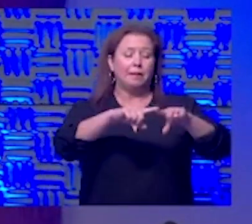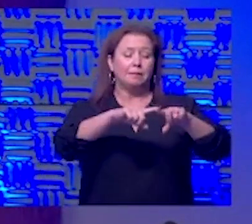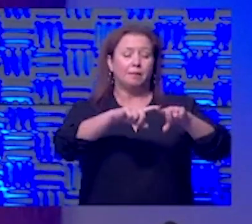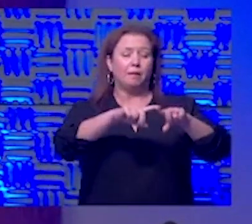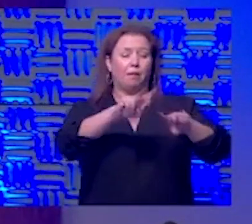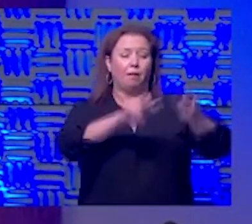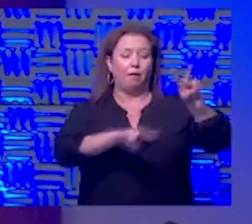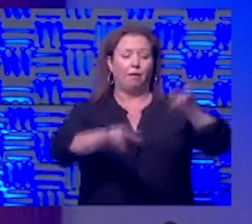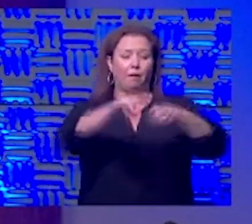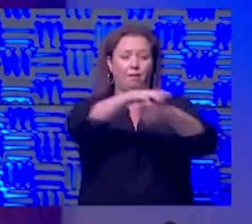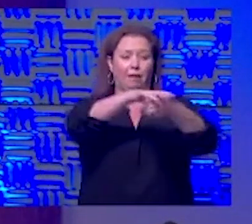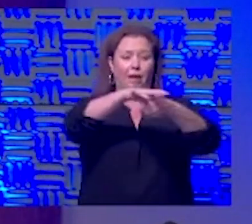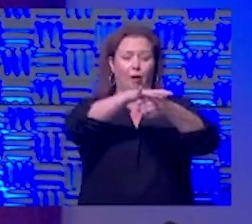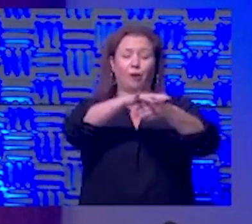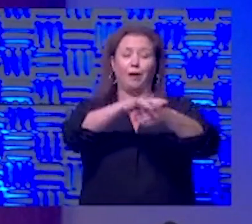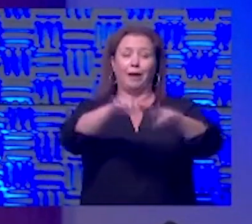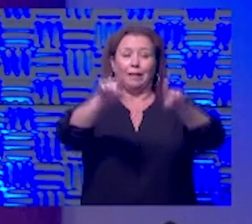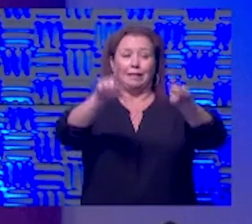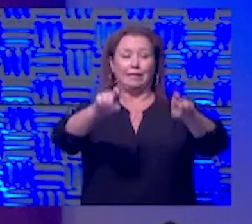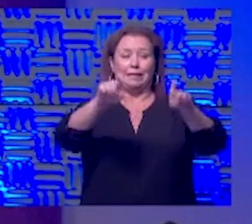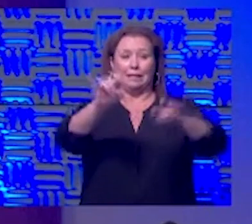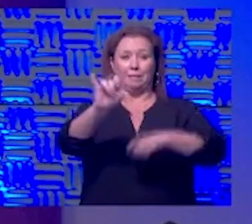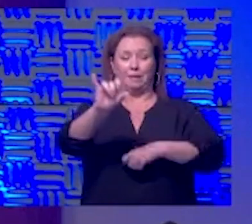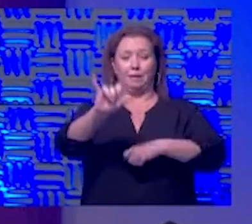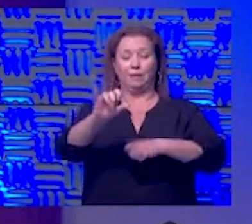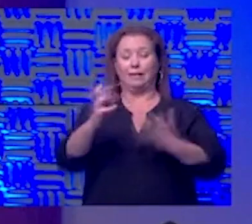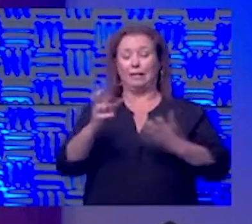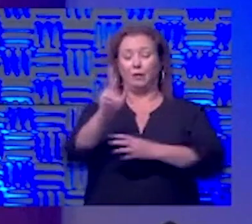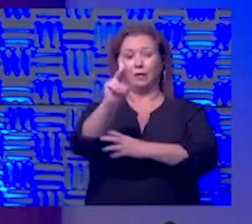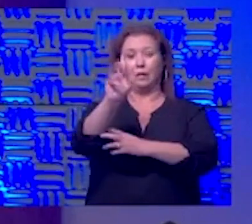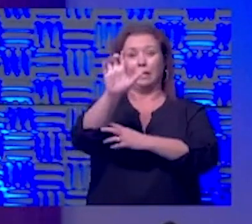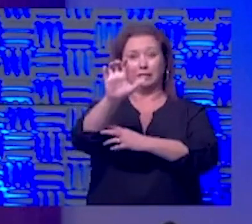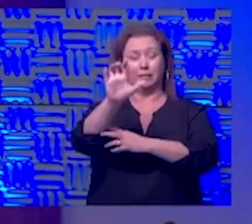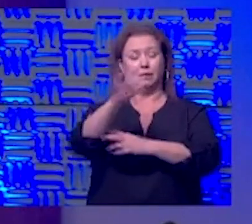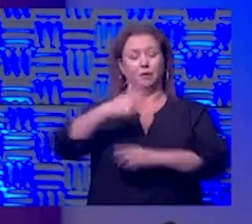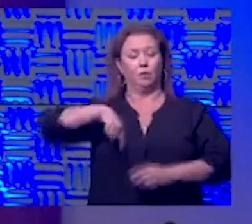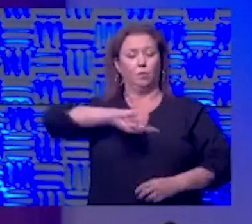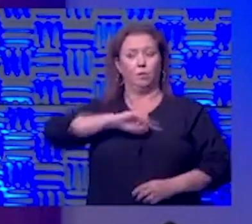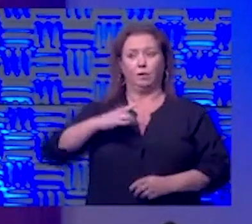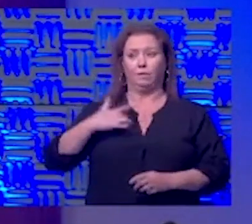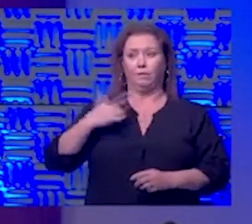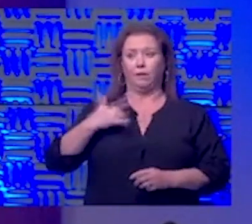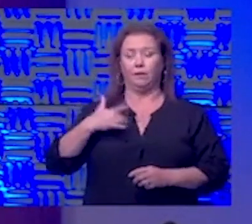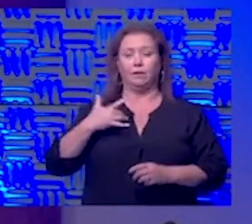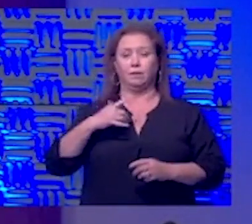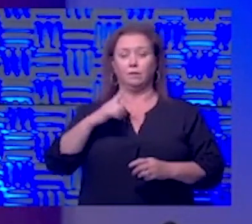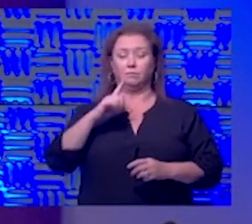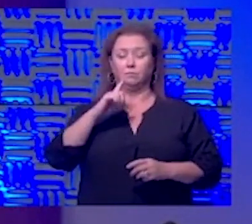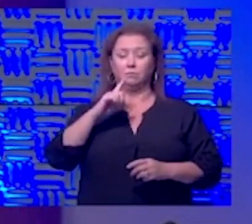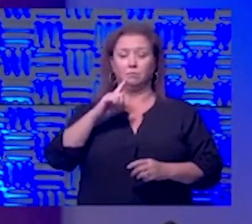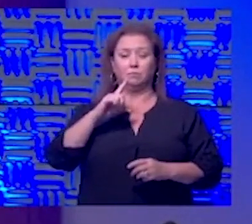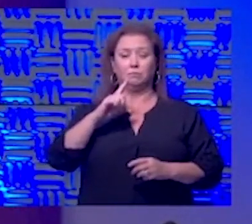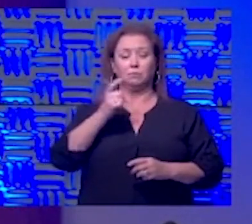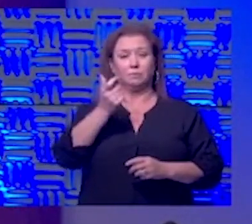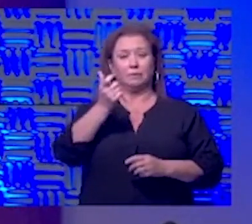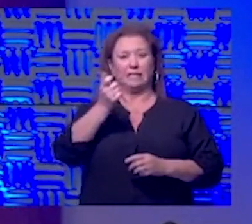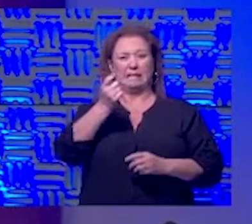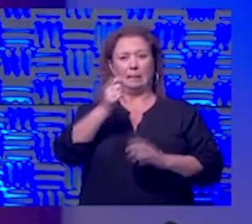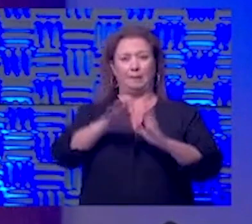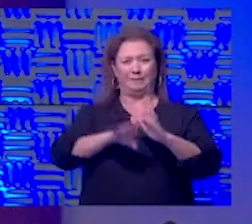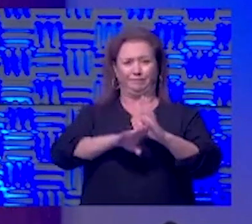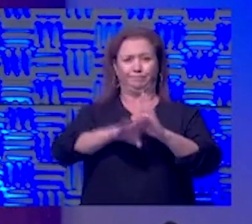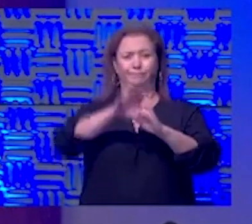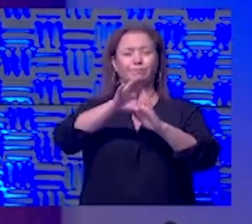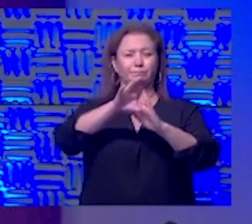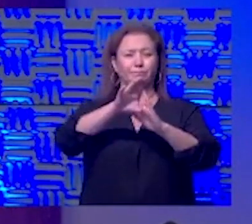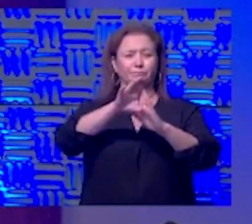what the testing capacity is. I think in the metro here, I think we feel like it's actually probably a little bit of an uptick, and